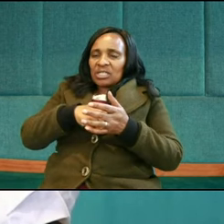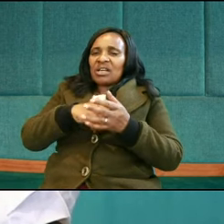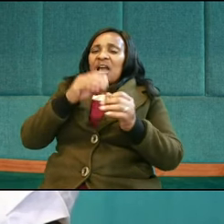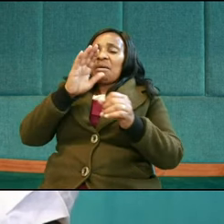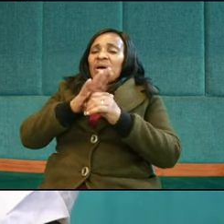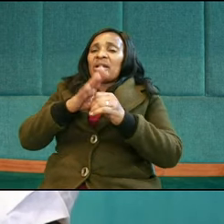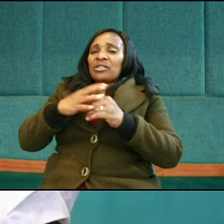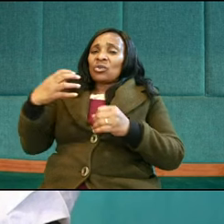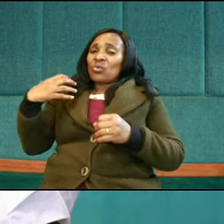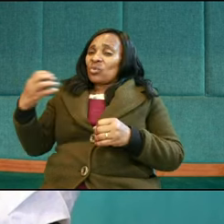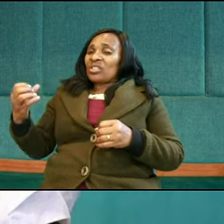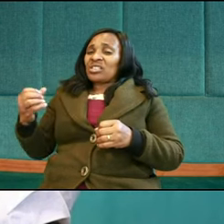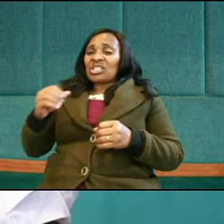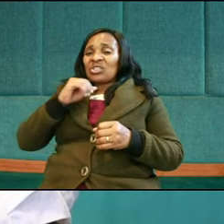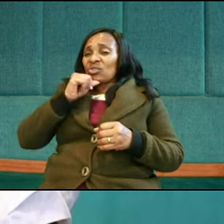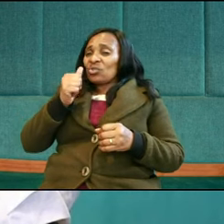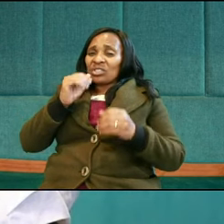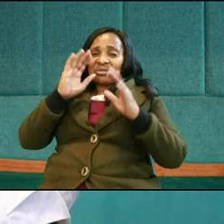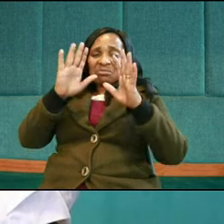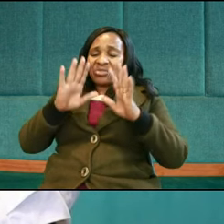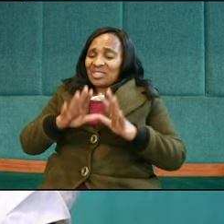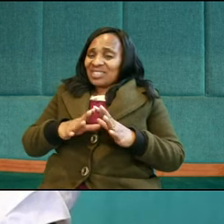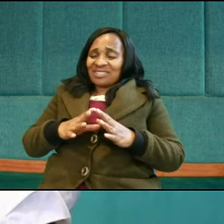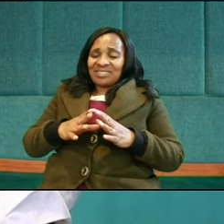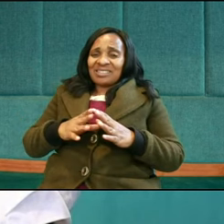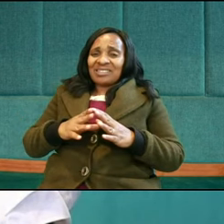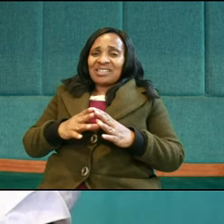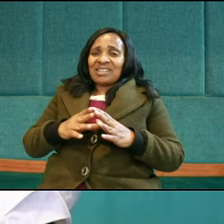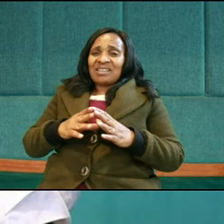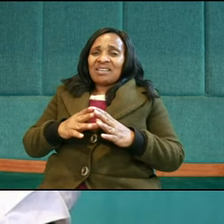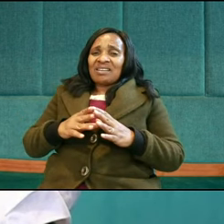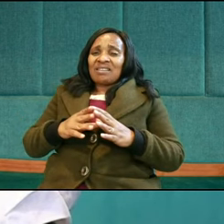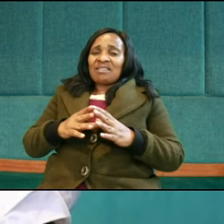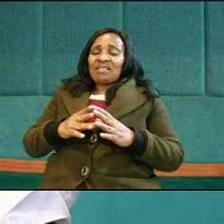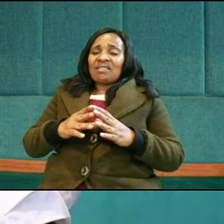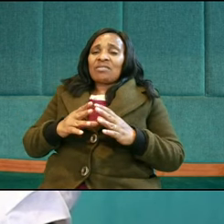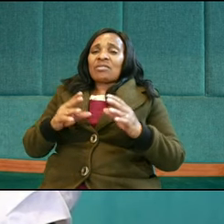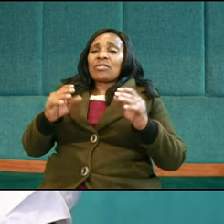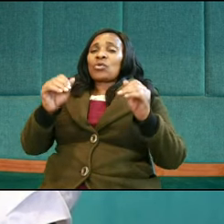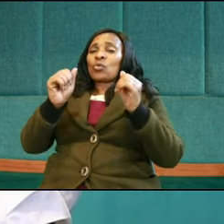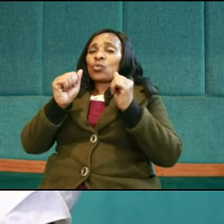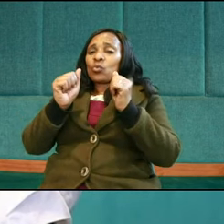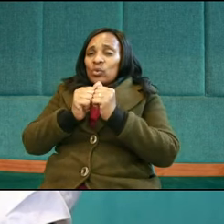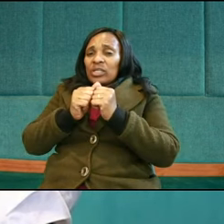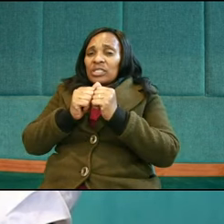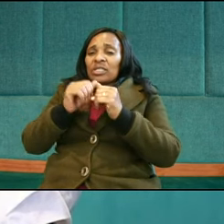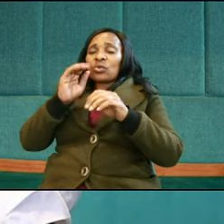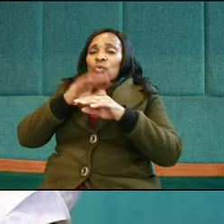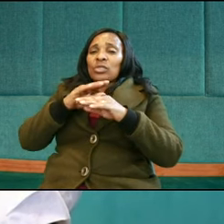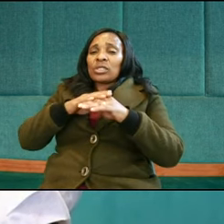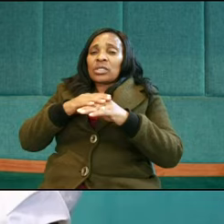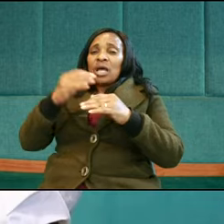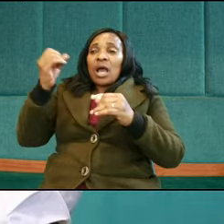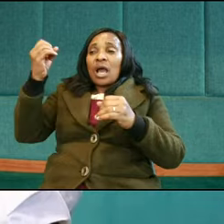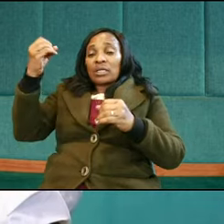abundance of wealth is not that important in God's aspiration in